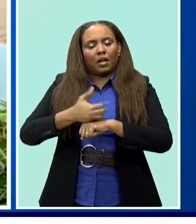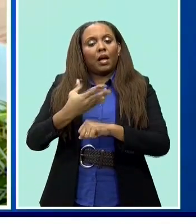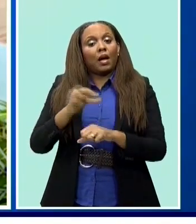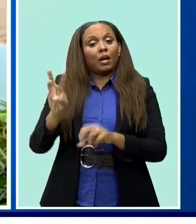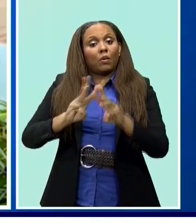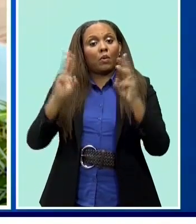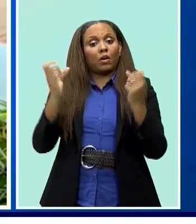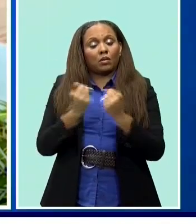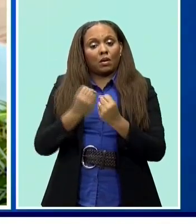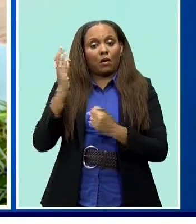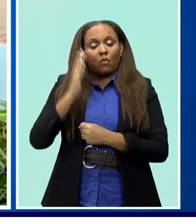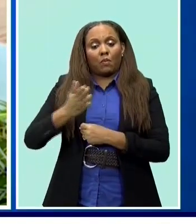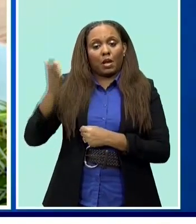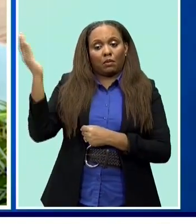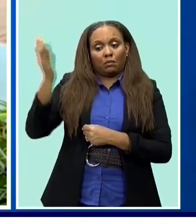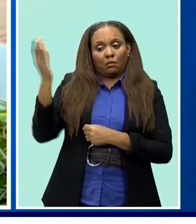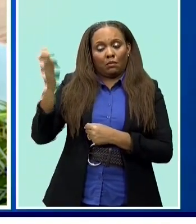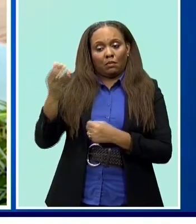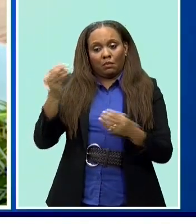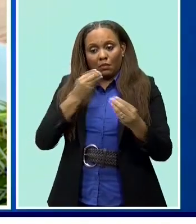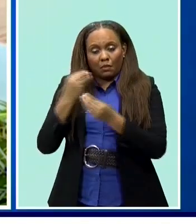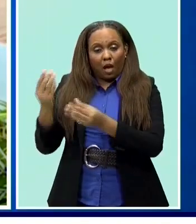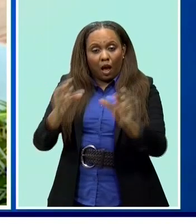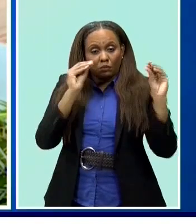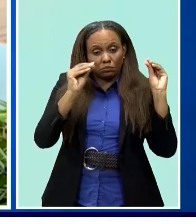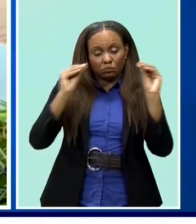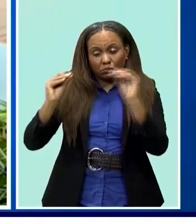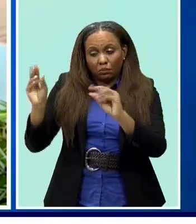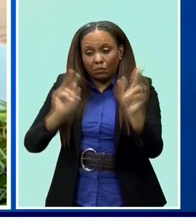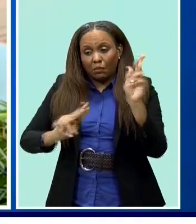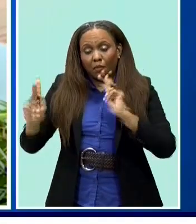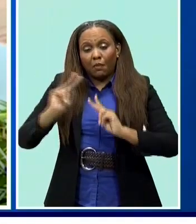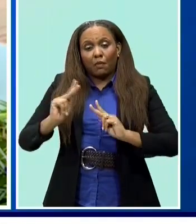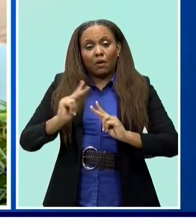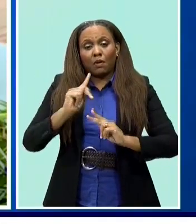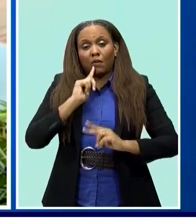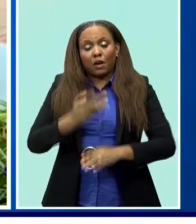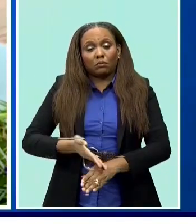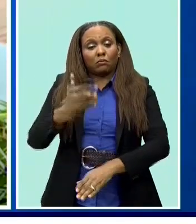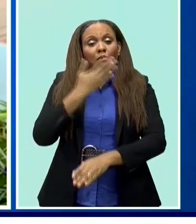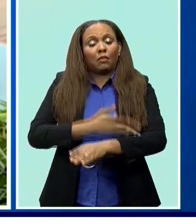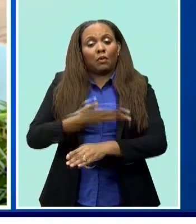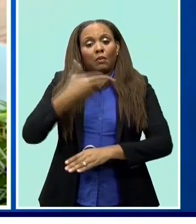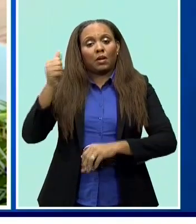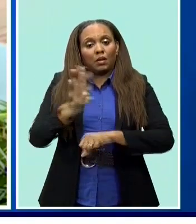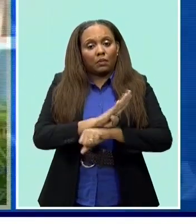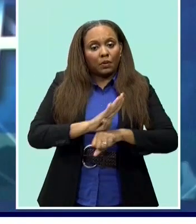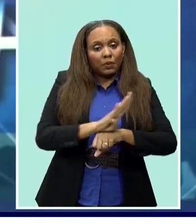workshop, set to intrinsically to achieve in seeking to build a better Barbados